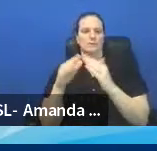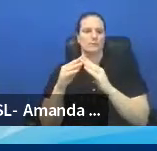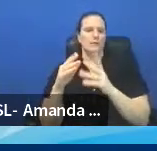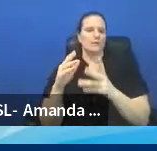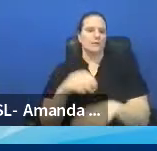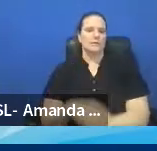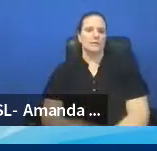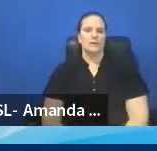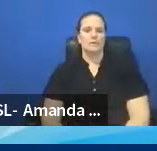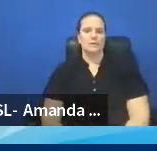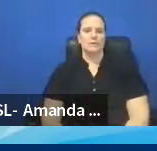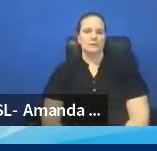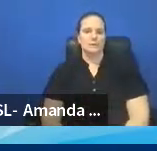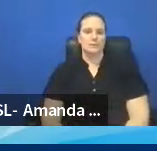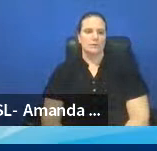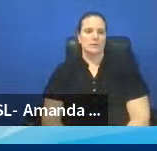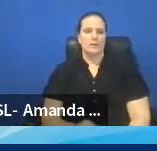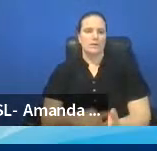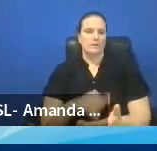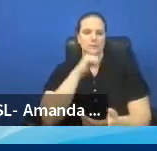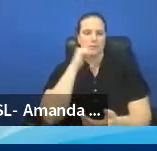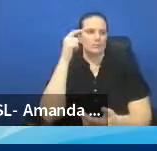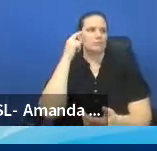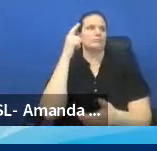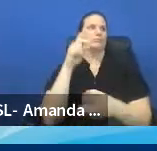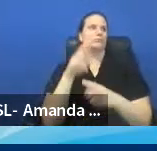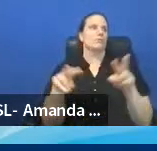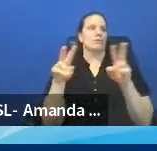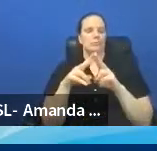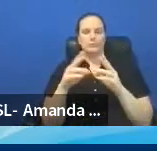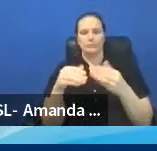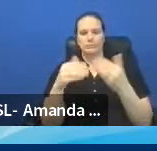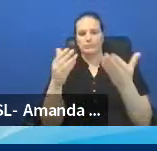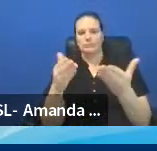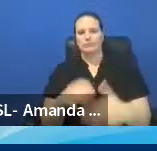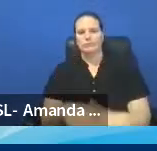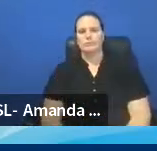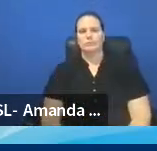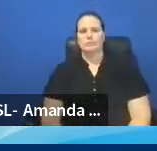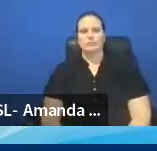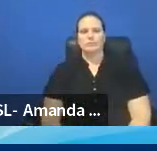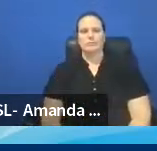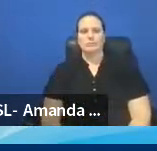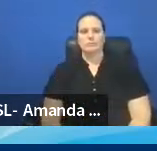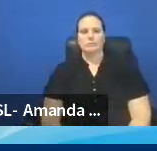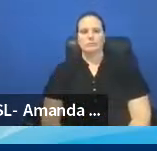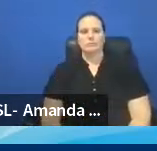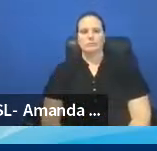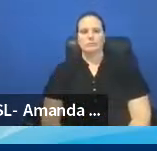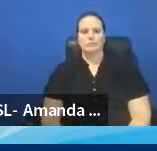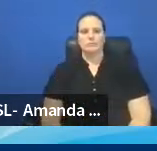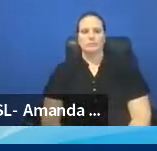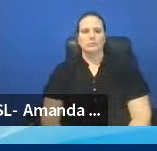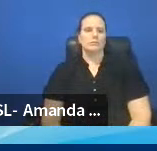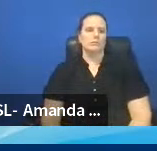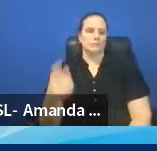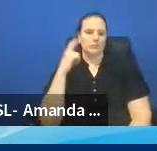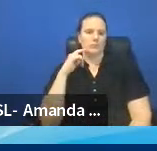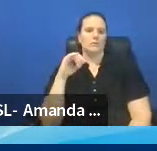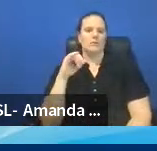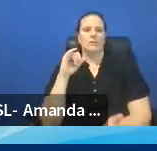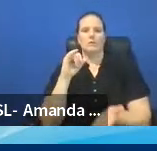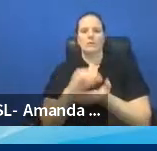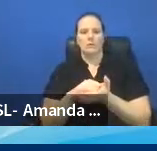That's not a logical kind of value proposition, right? You're not going to want to drive that far to avoid a toll.